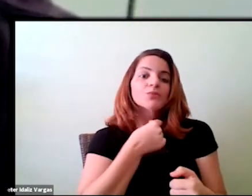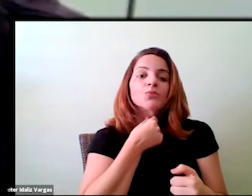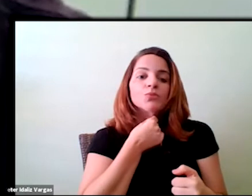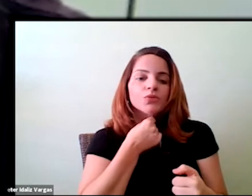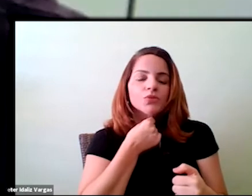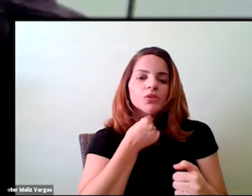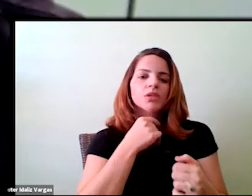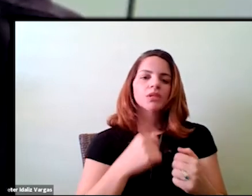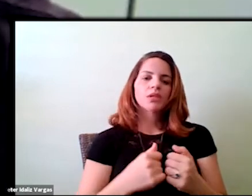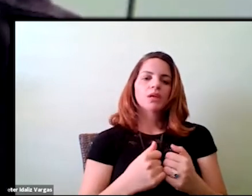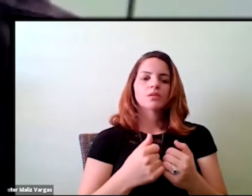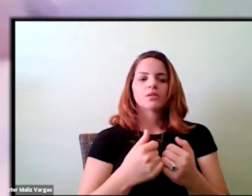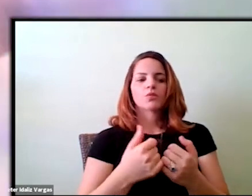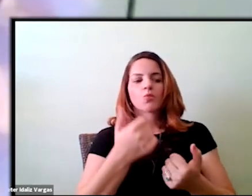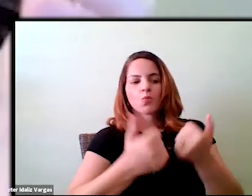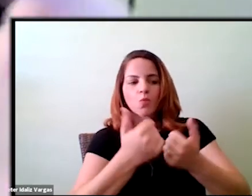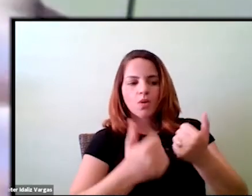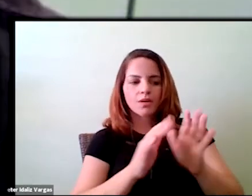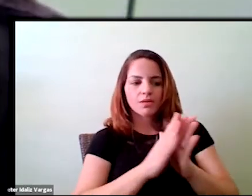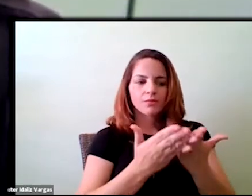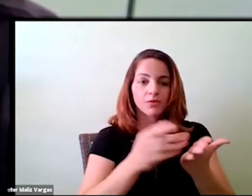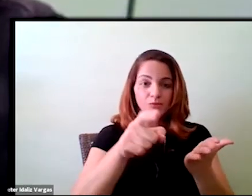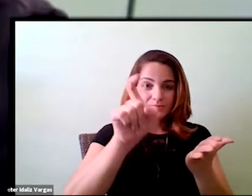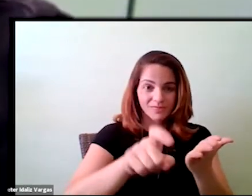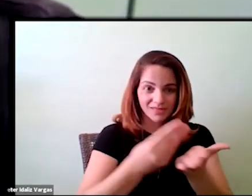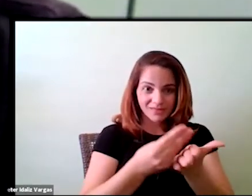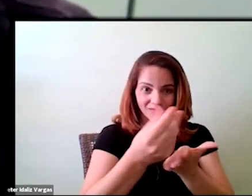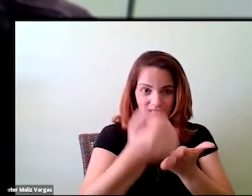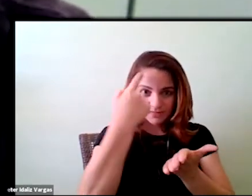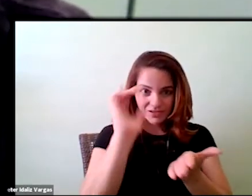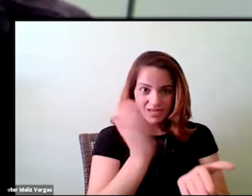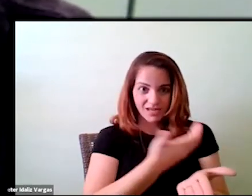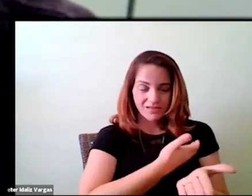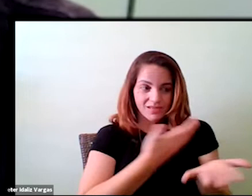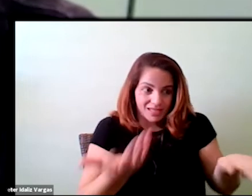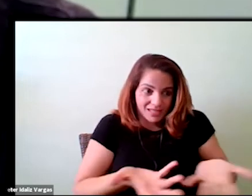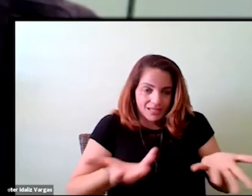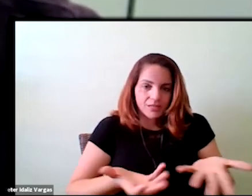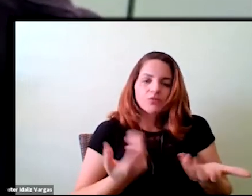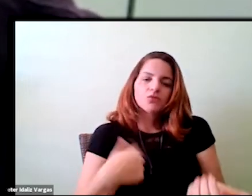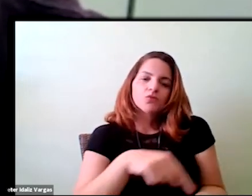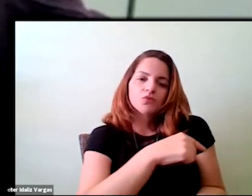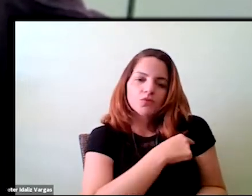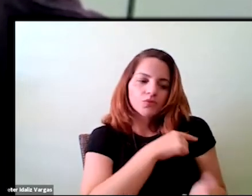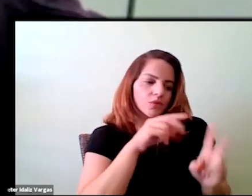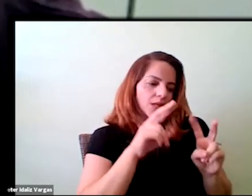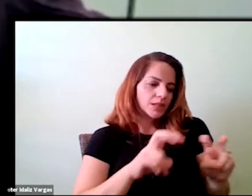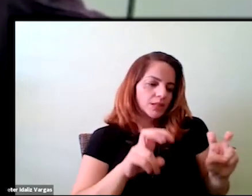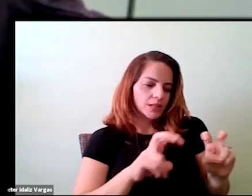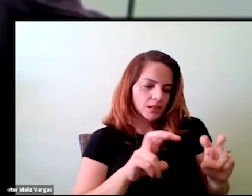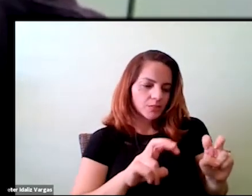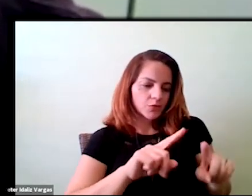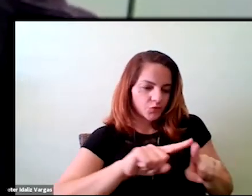collection, there's a lot of different avenues. We get a lot of recommendations from our patrons.